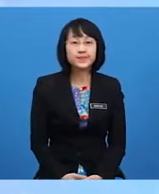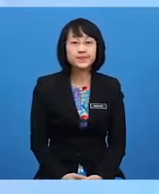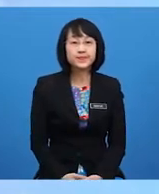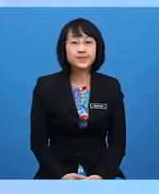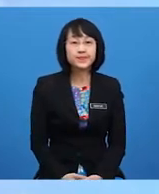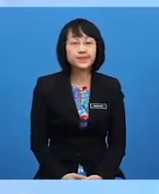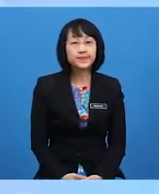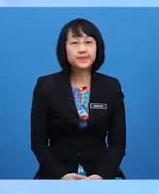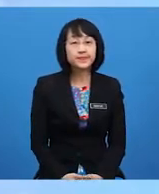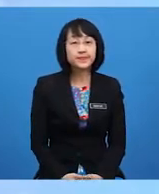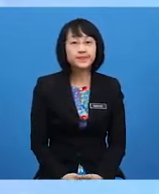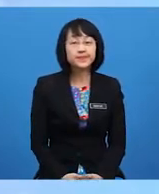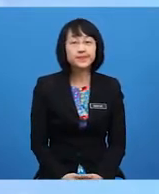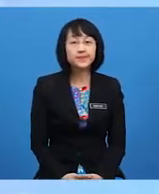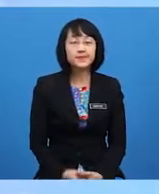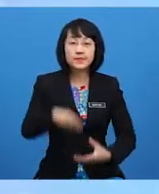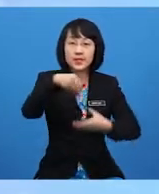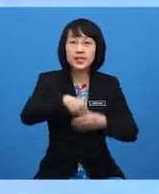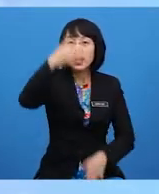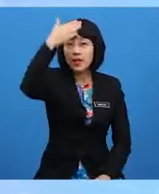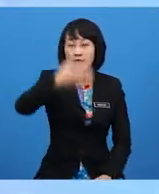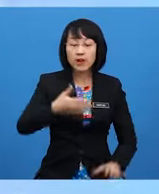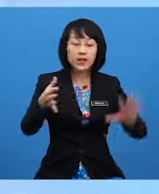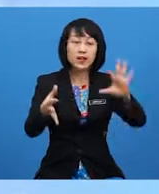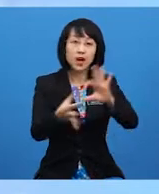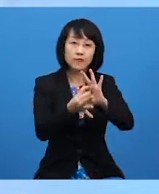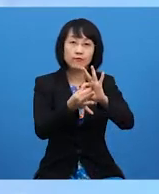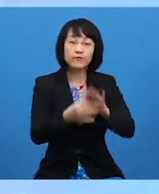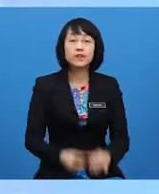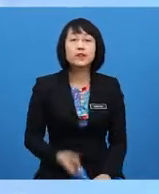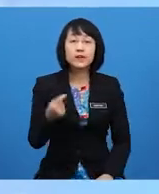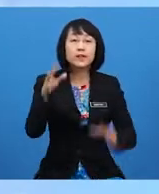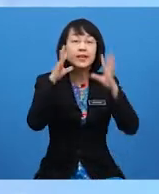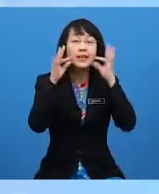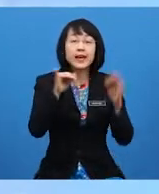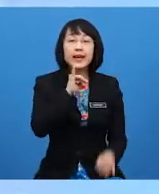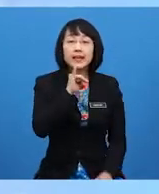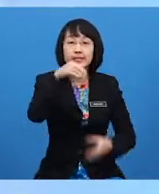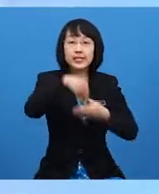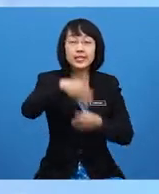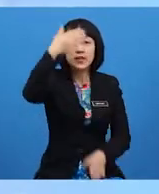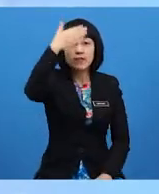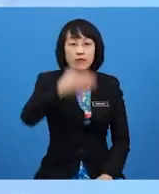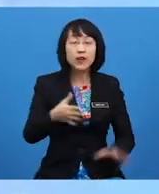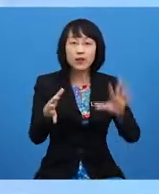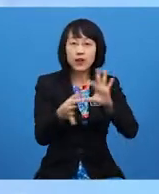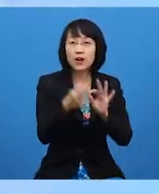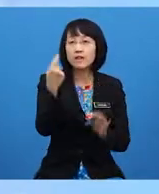In front of. The cat is in front of the box.